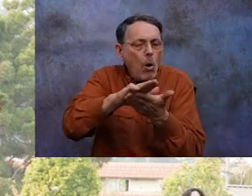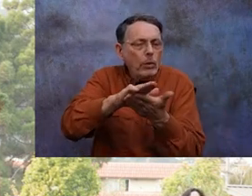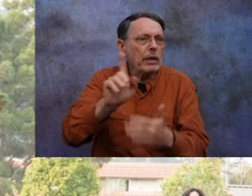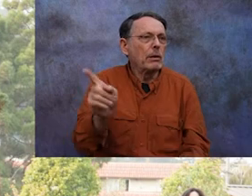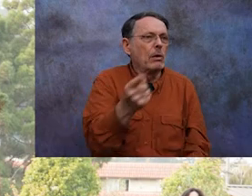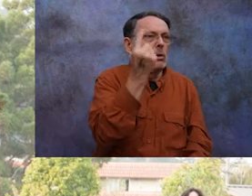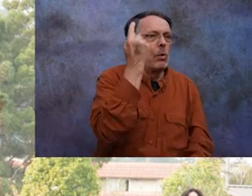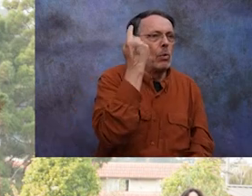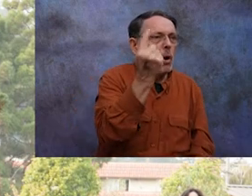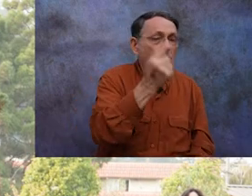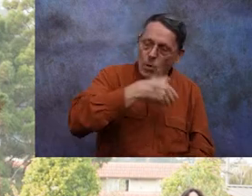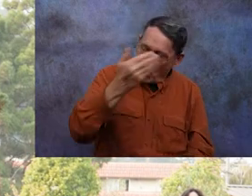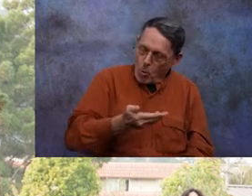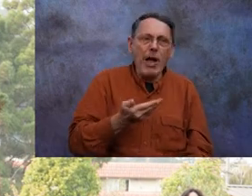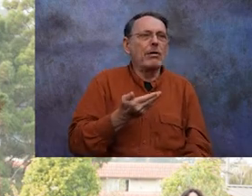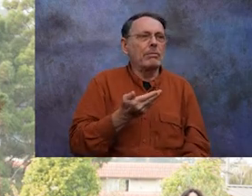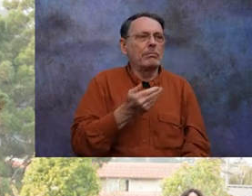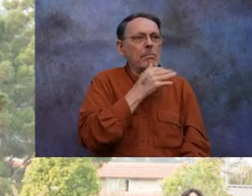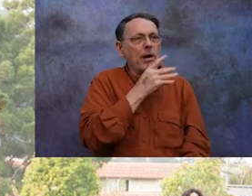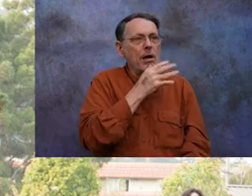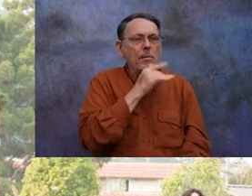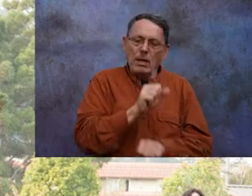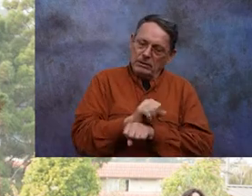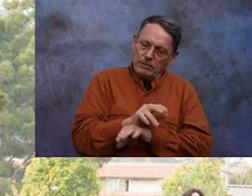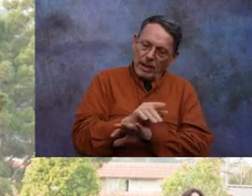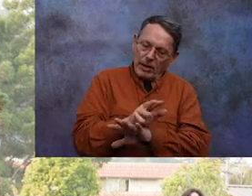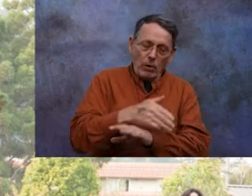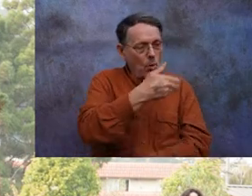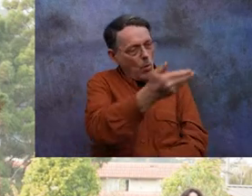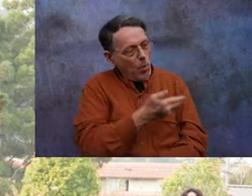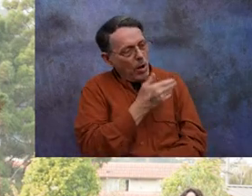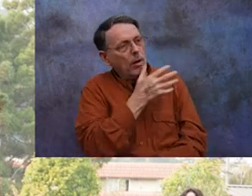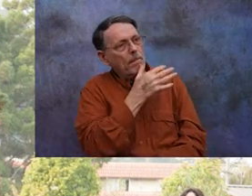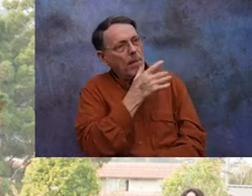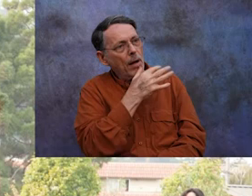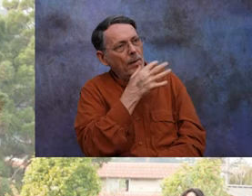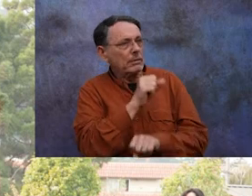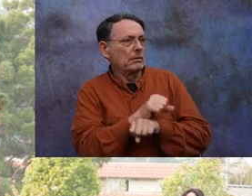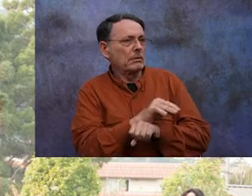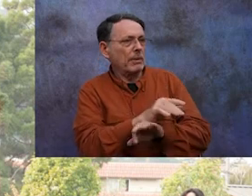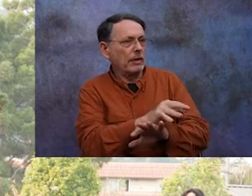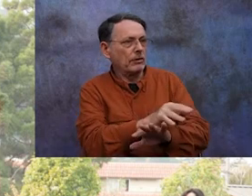Welcome, Mama Spider. Welcome, Mama Spider.